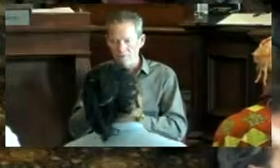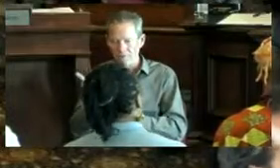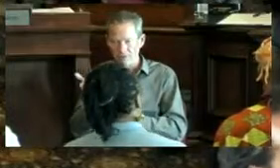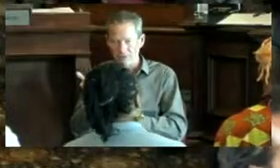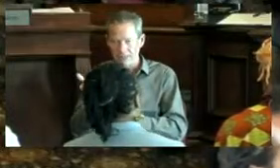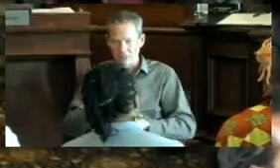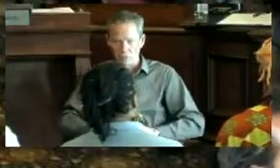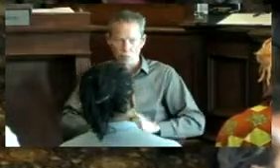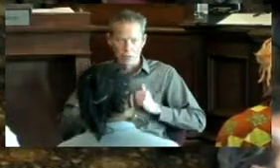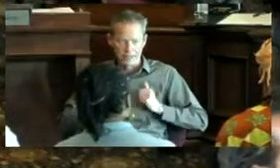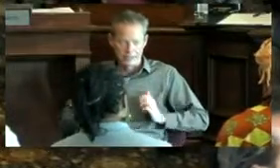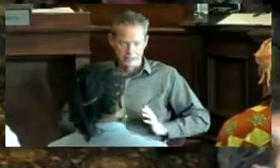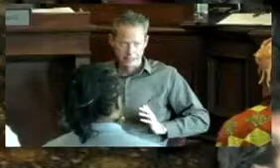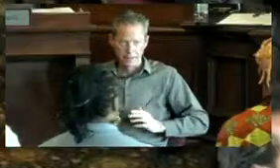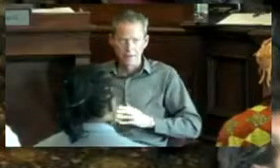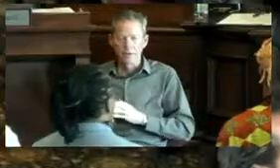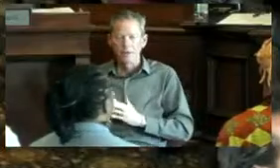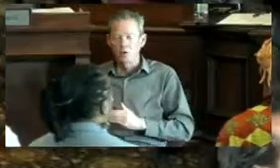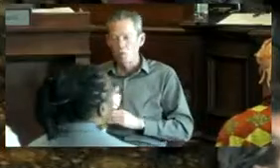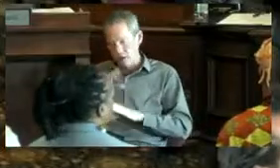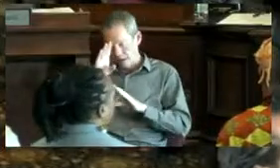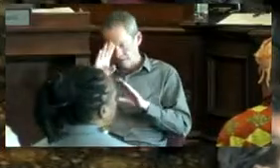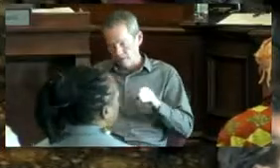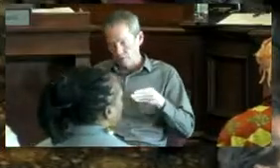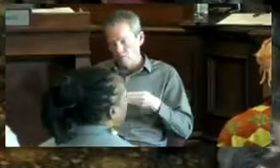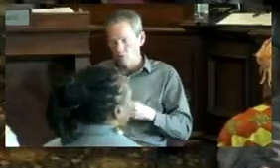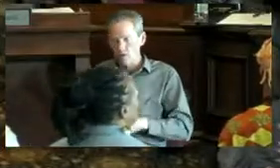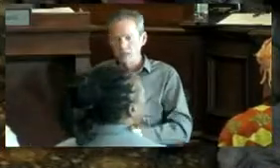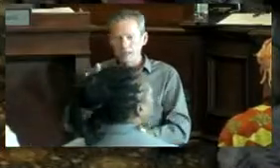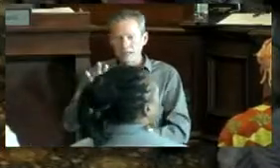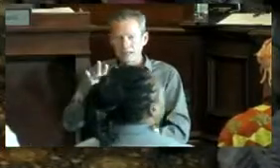315 residents. We have devoted